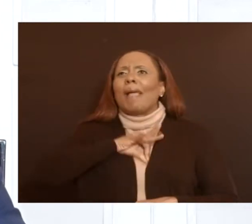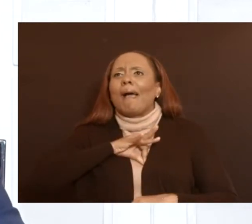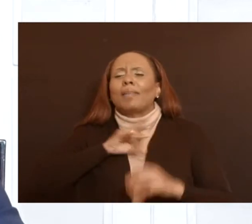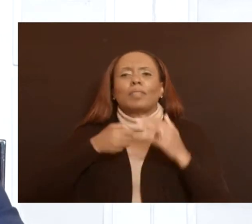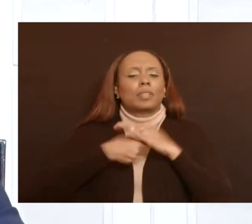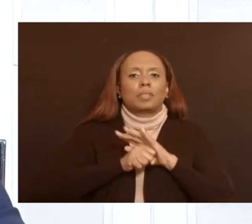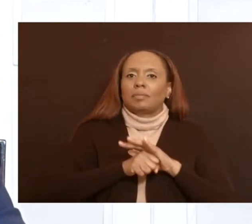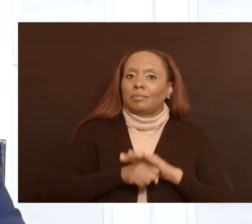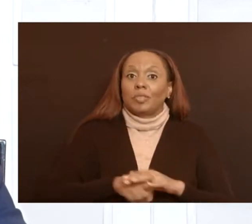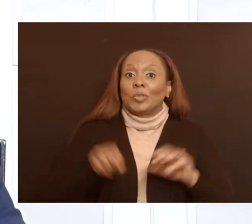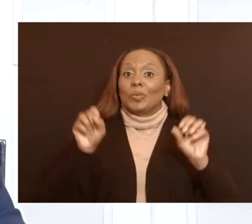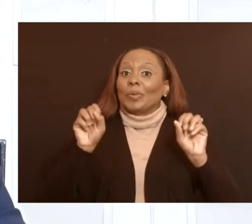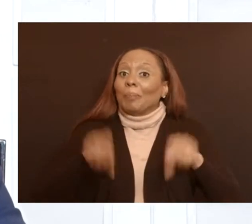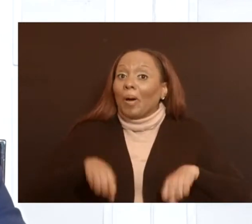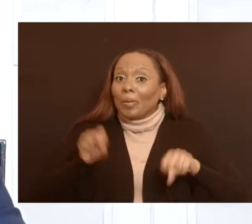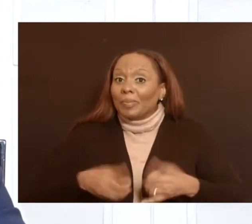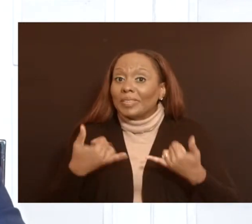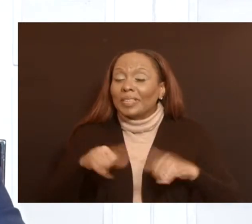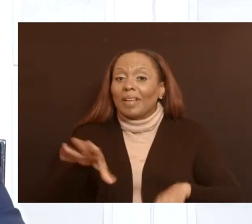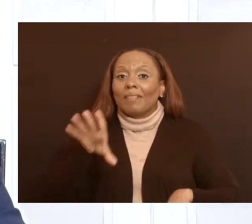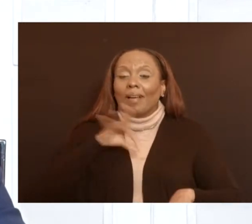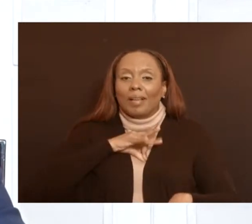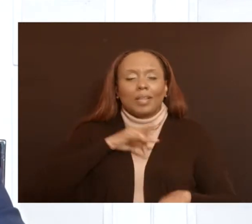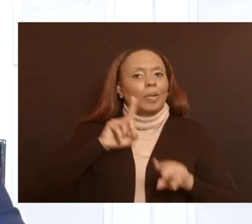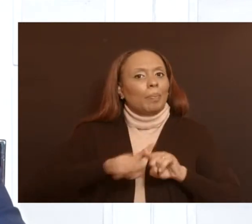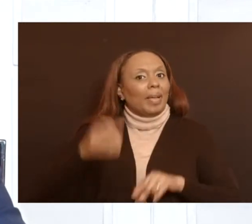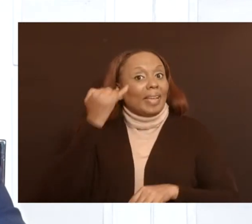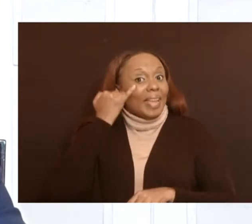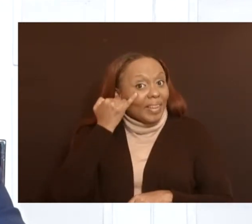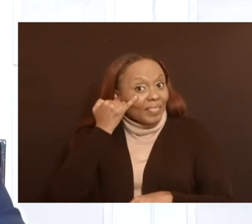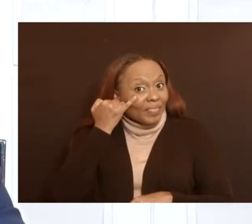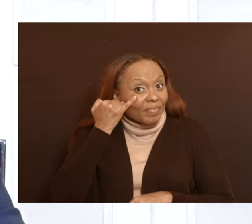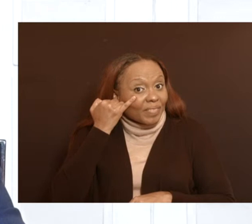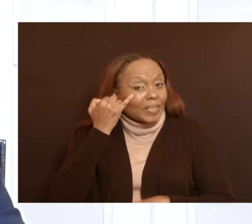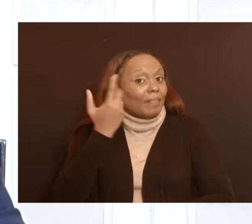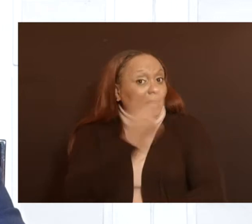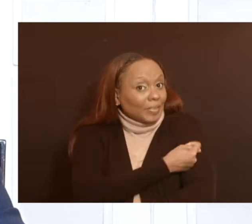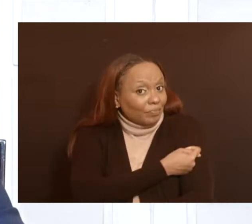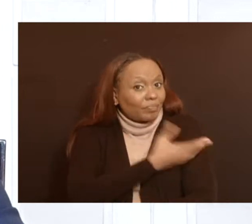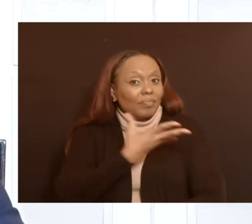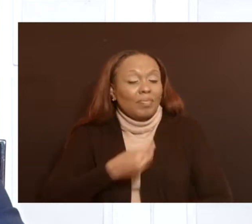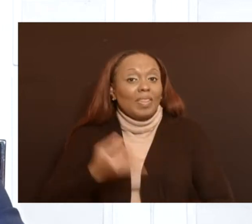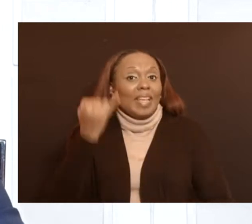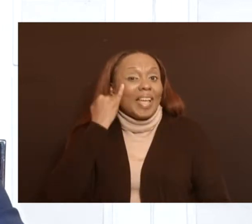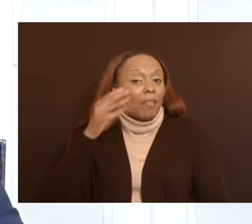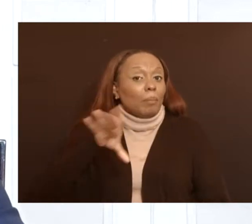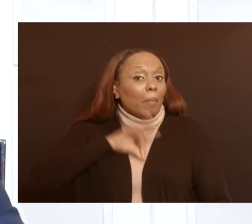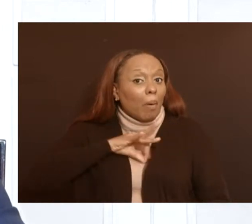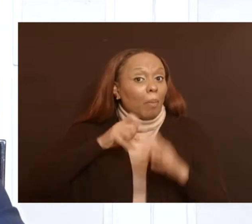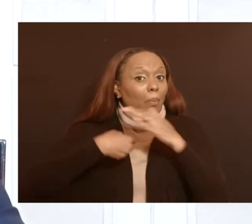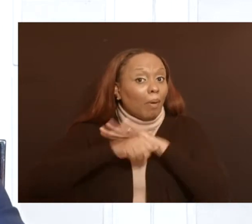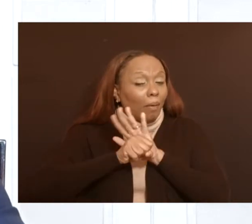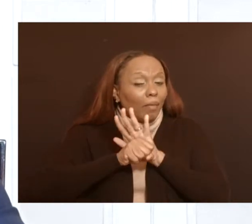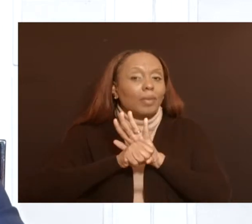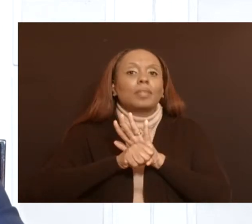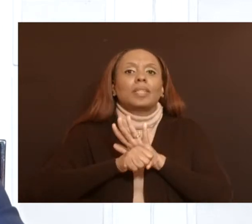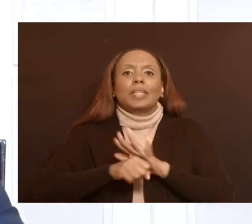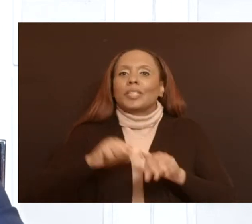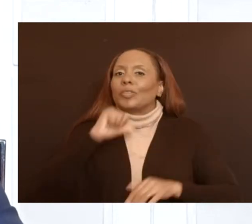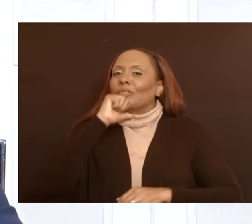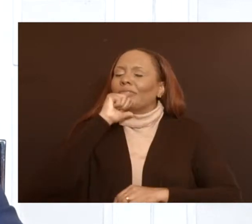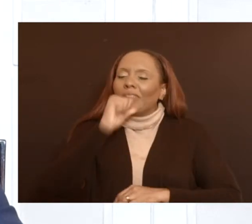And I think this is exactly why we're seeing the trends that we're seeing. And I recall you back to